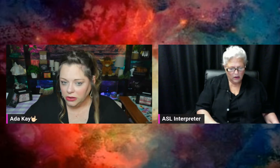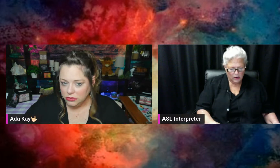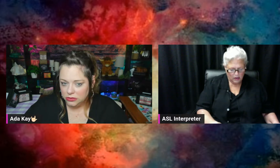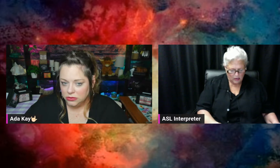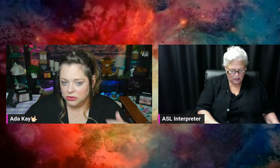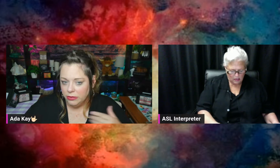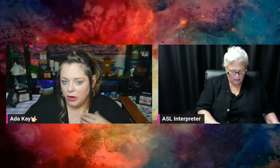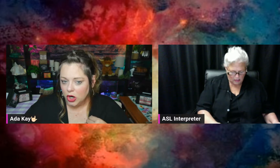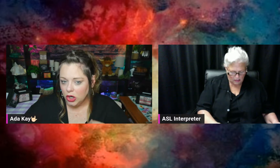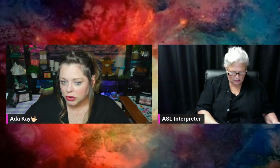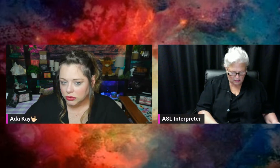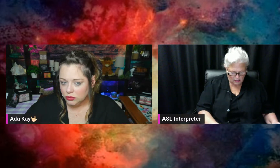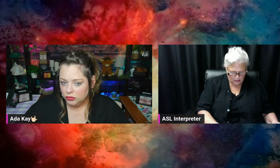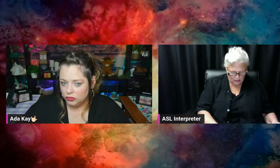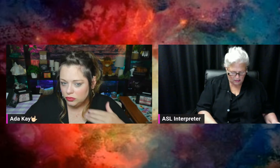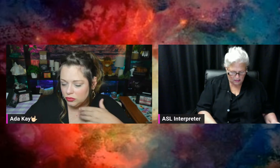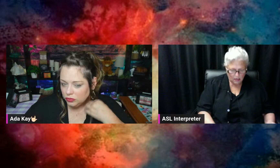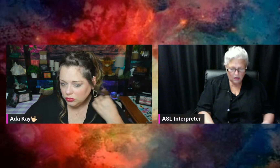the mail tomorrow.